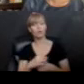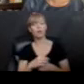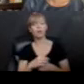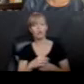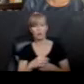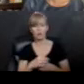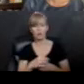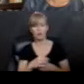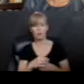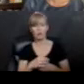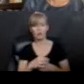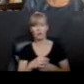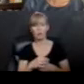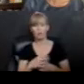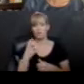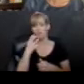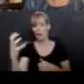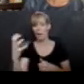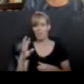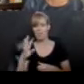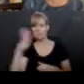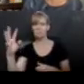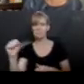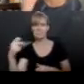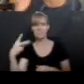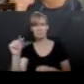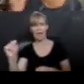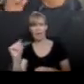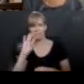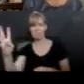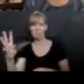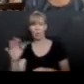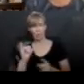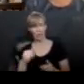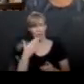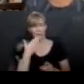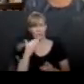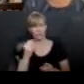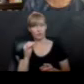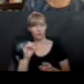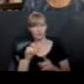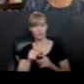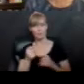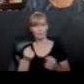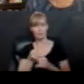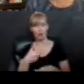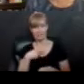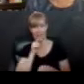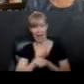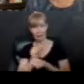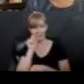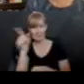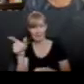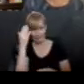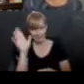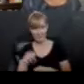Ooh, shouted. Ooh, spat. Spat. That could be juicy because I might actually spit when I spat. Spat,